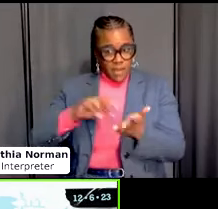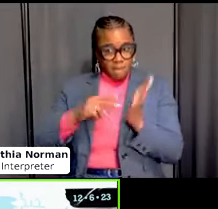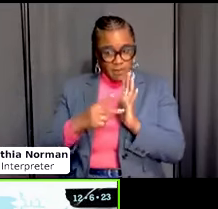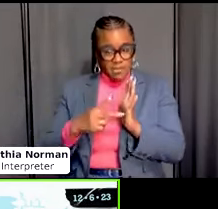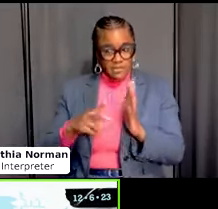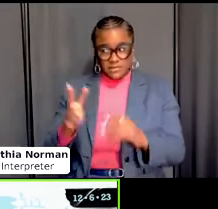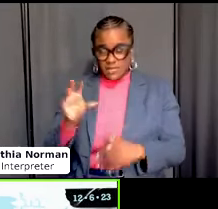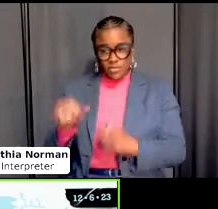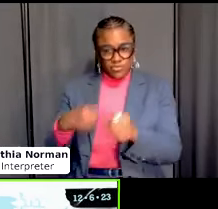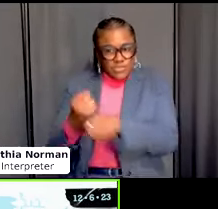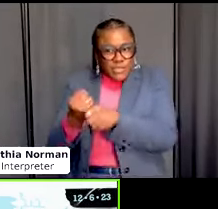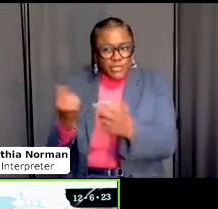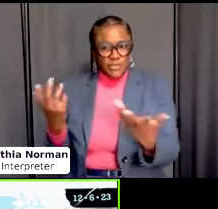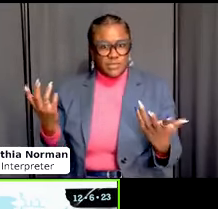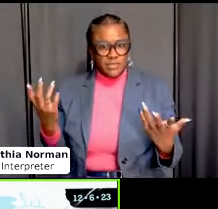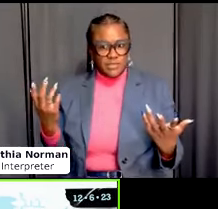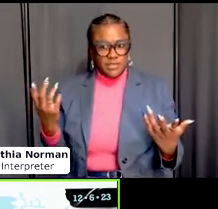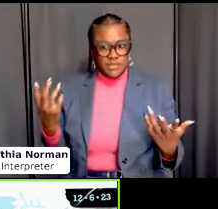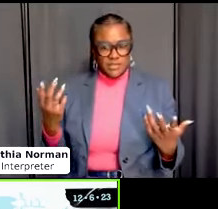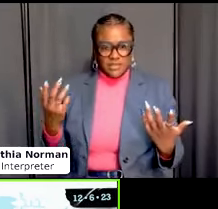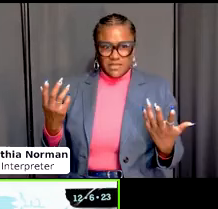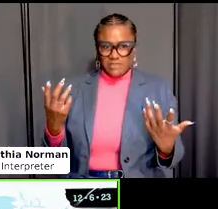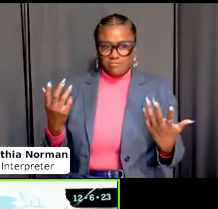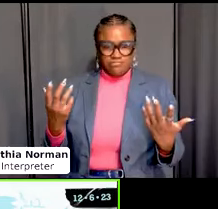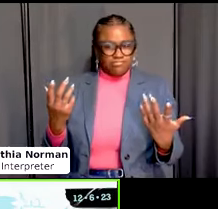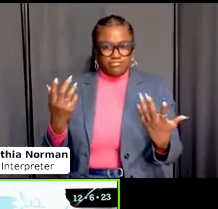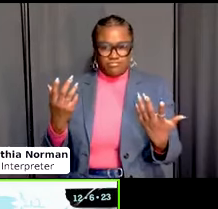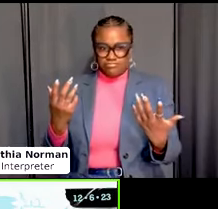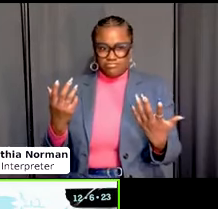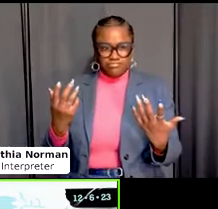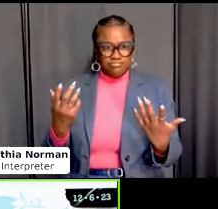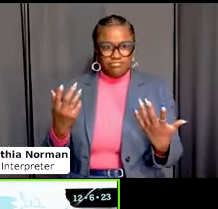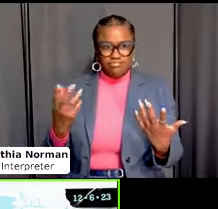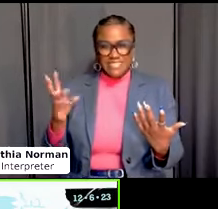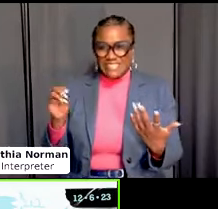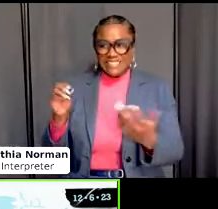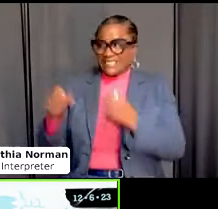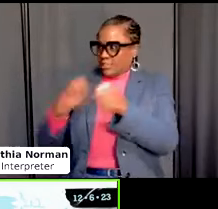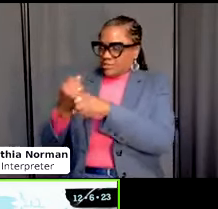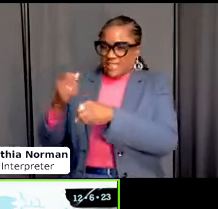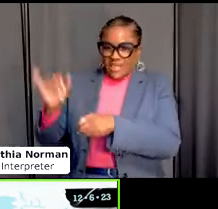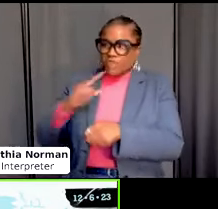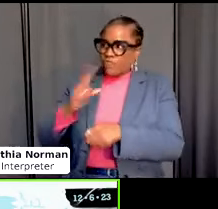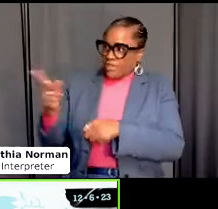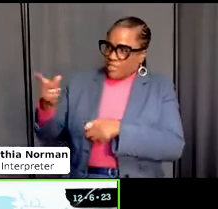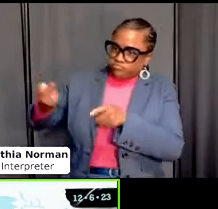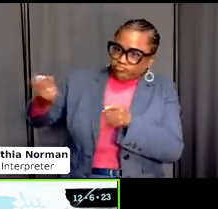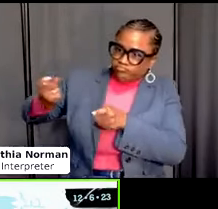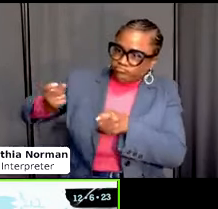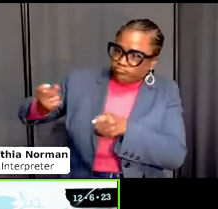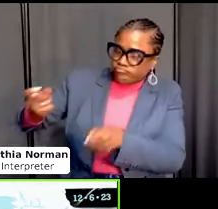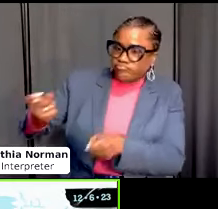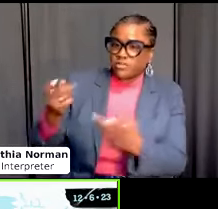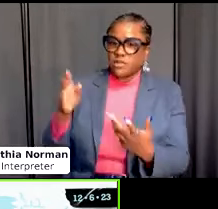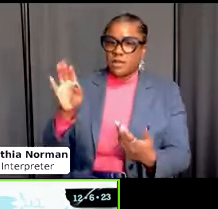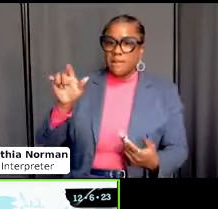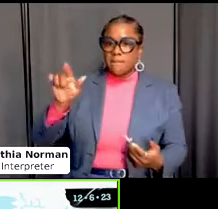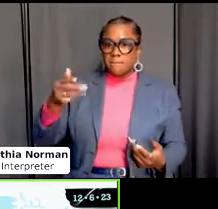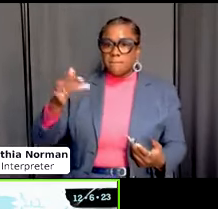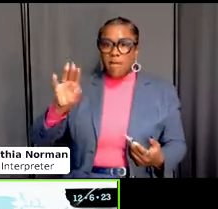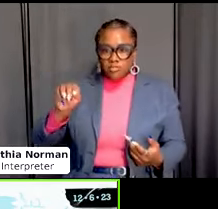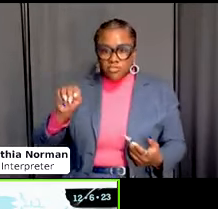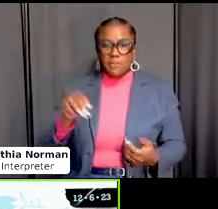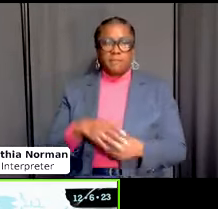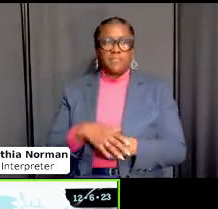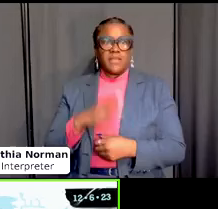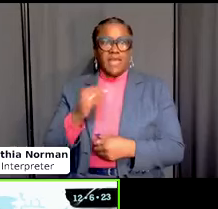decades of brutal Belgian colonialism, first under King Leopold and then under Belgium, and that in the